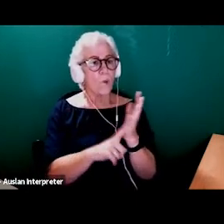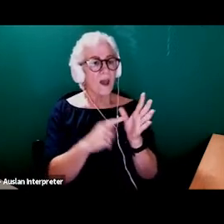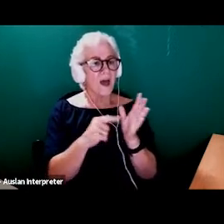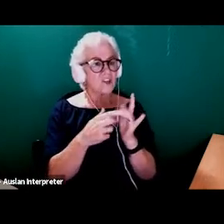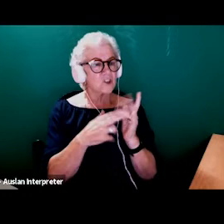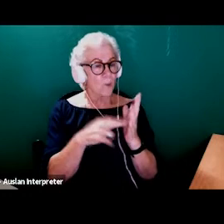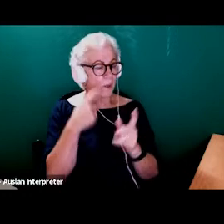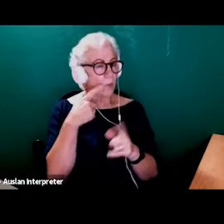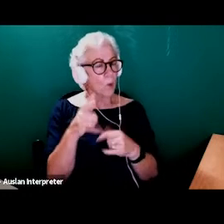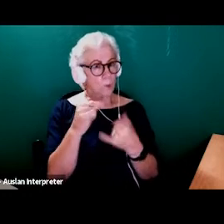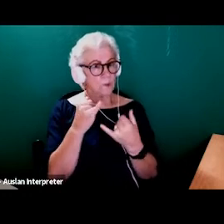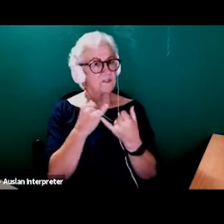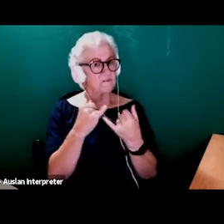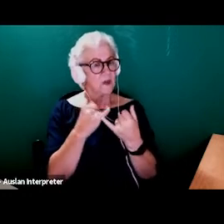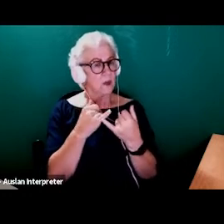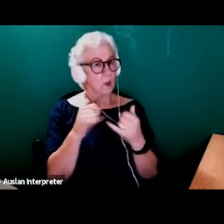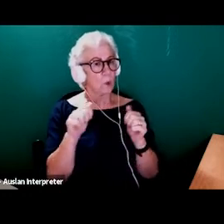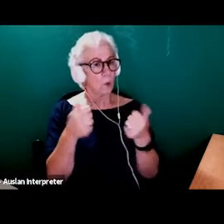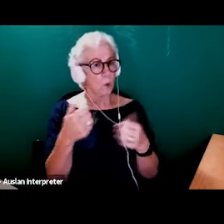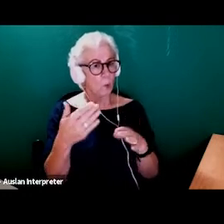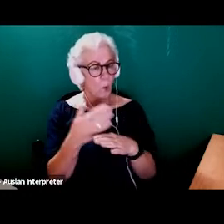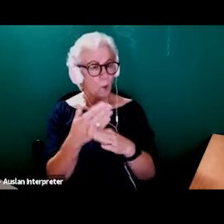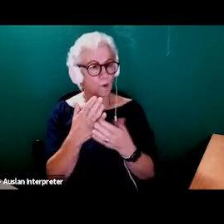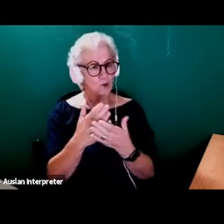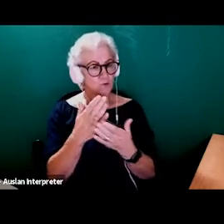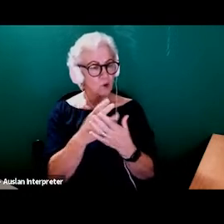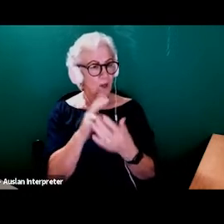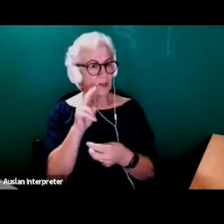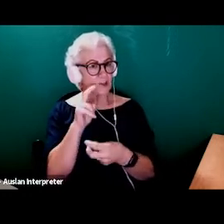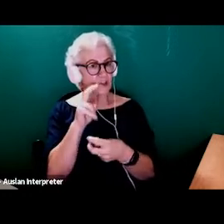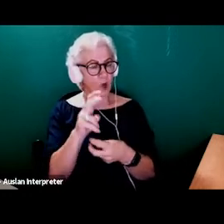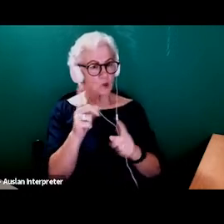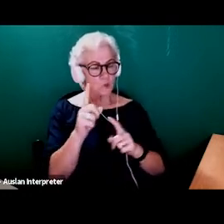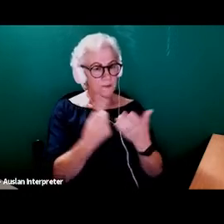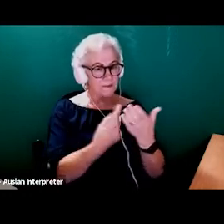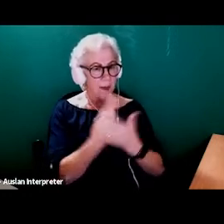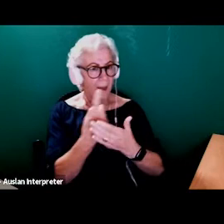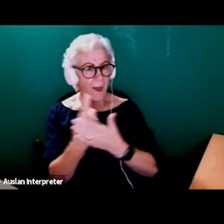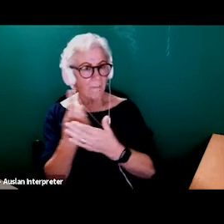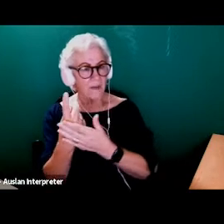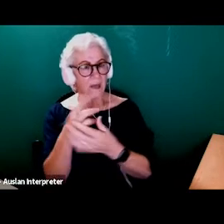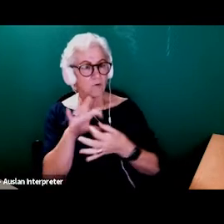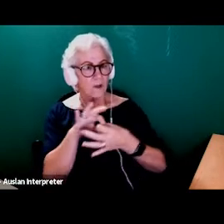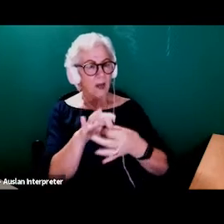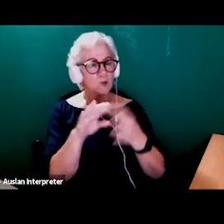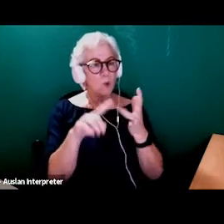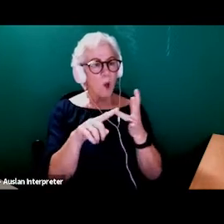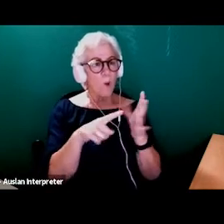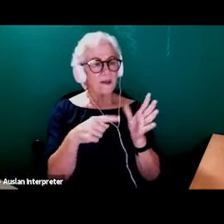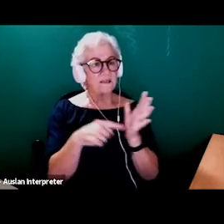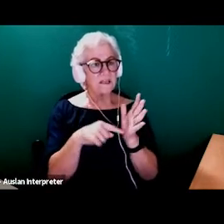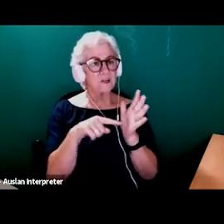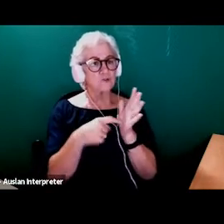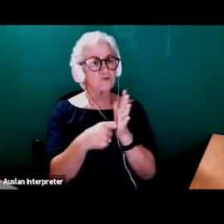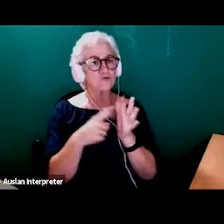because it really speaks to, you know, structural and systemic issues related to the OAT treatment system in New